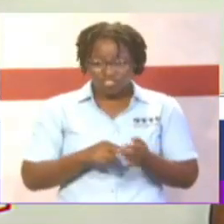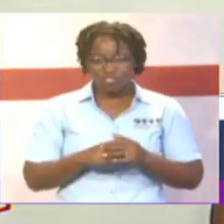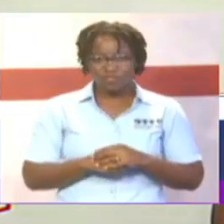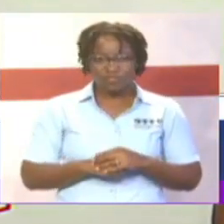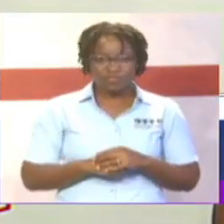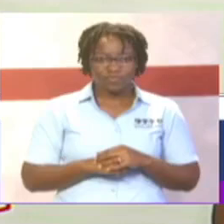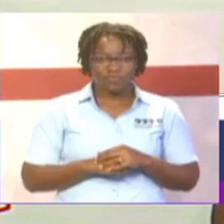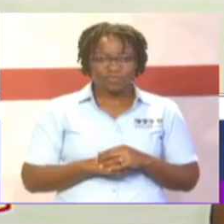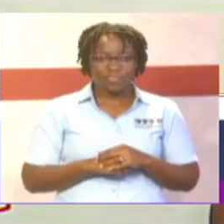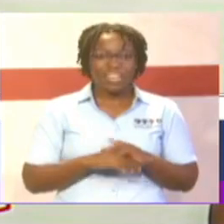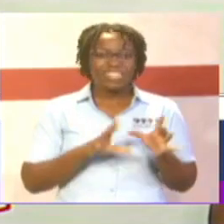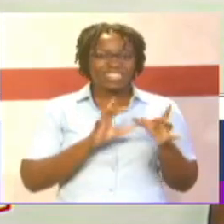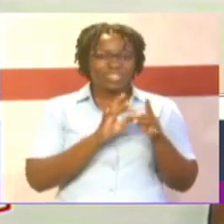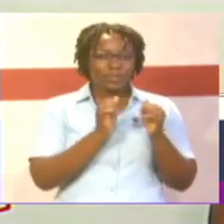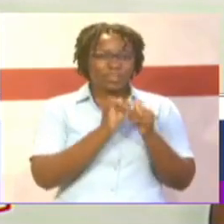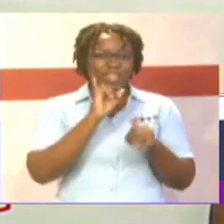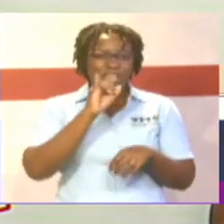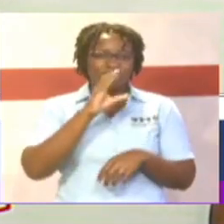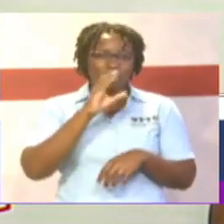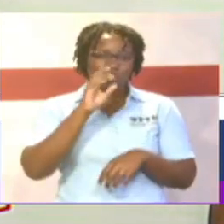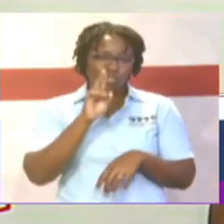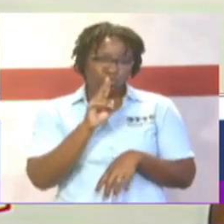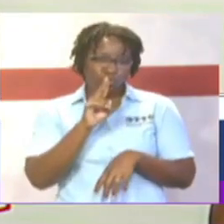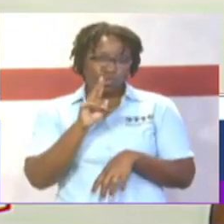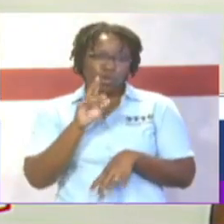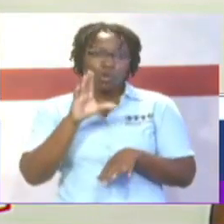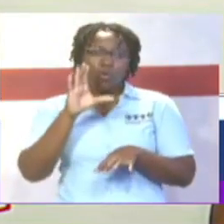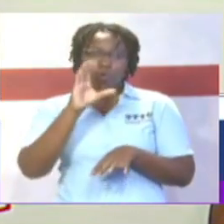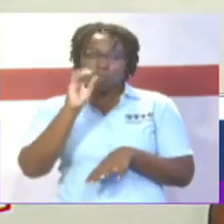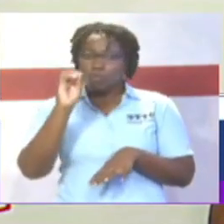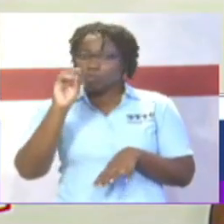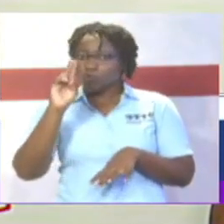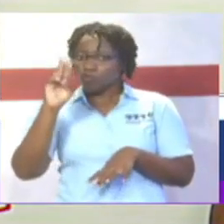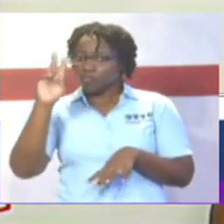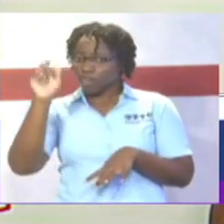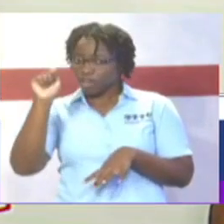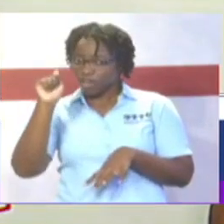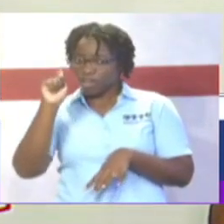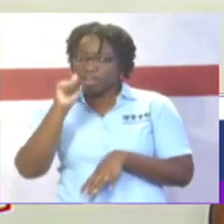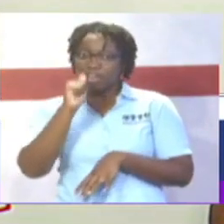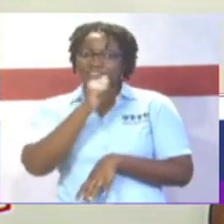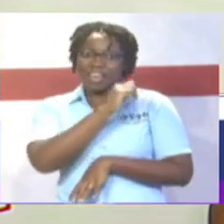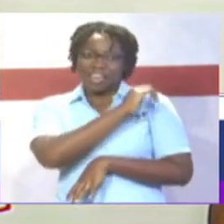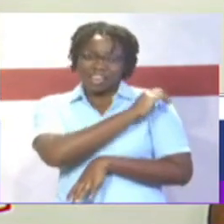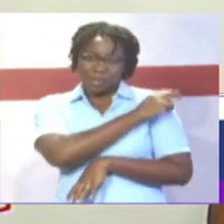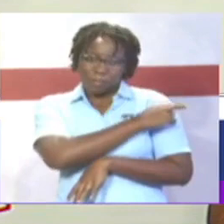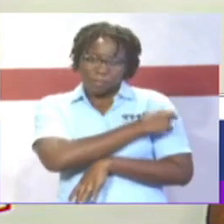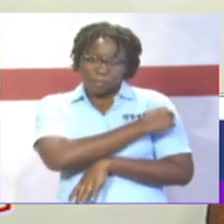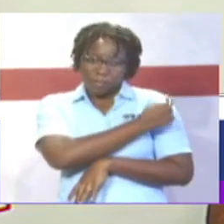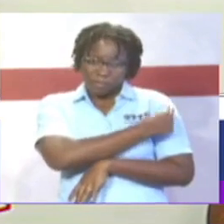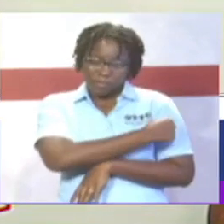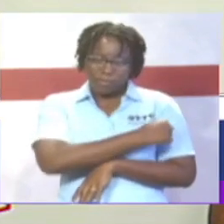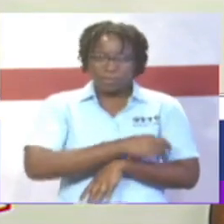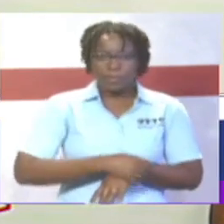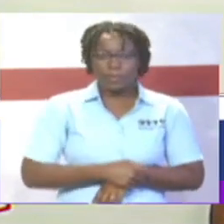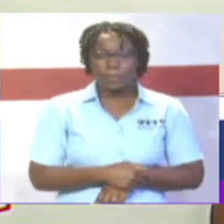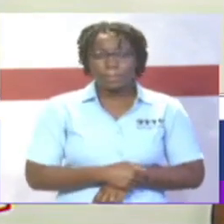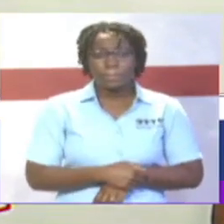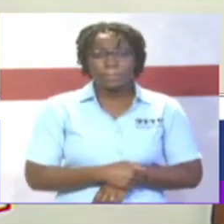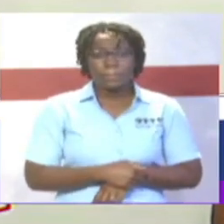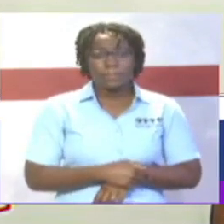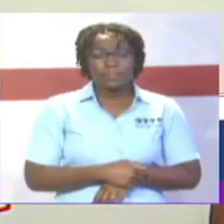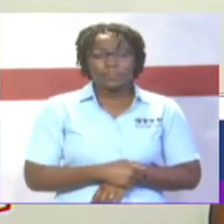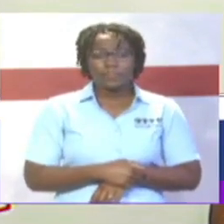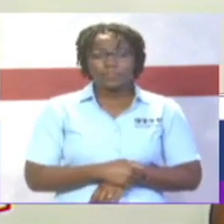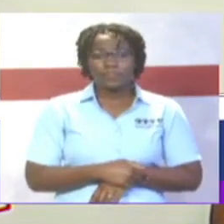attached to the ICU at the Couva Medical and Multi-Training Facility for the last year. I am grateful for the opportunity to